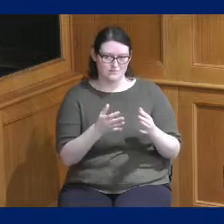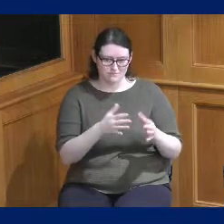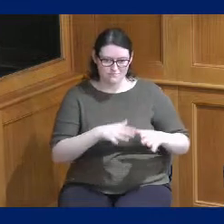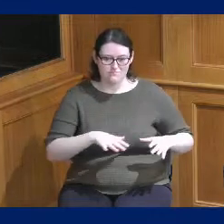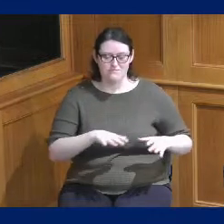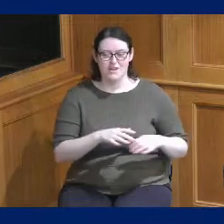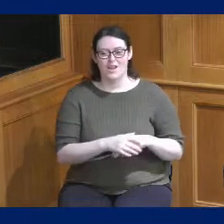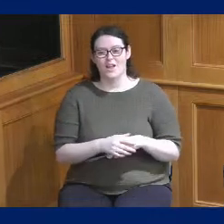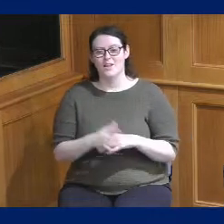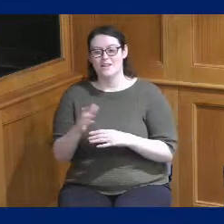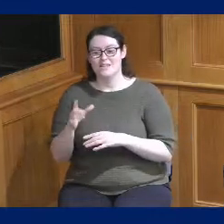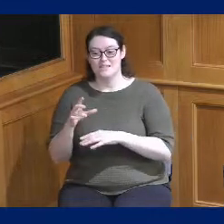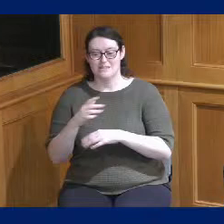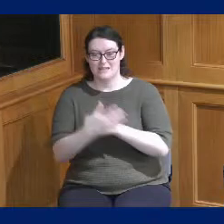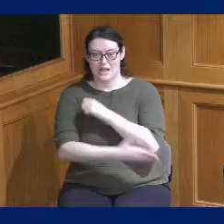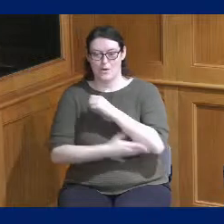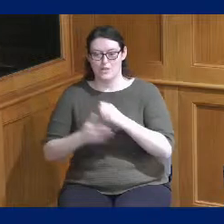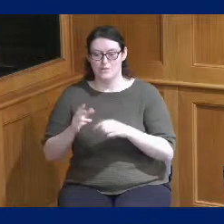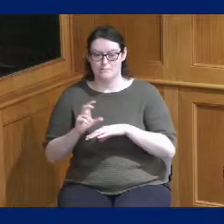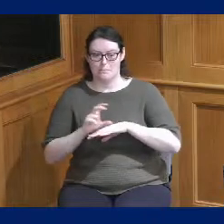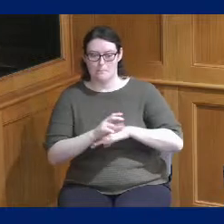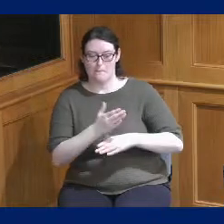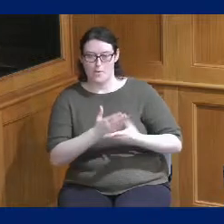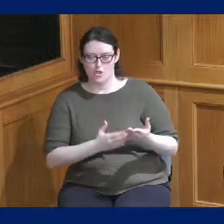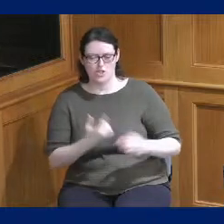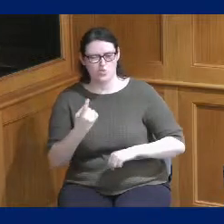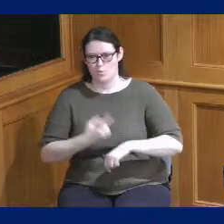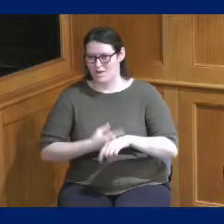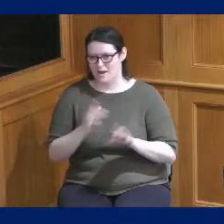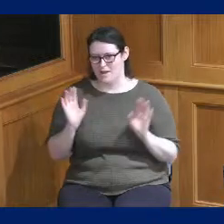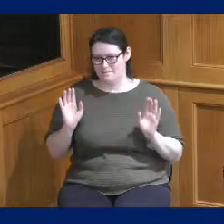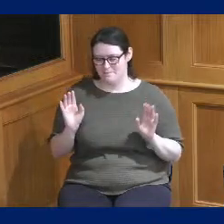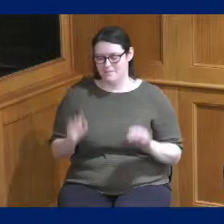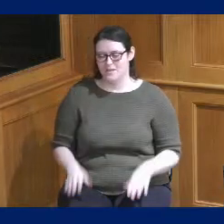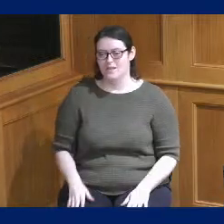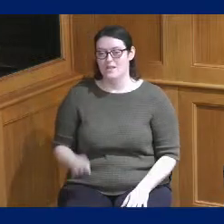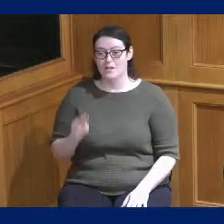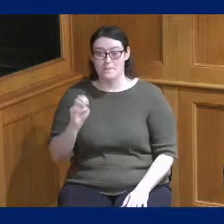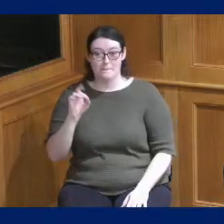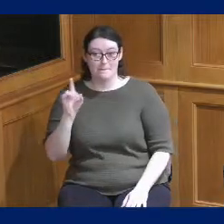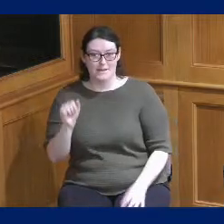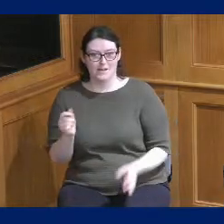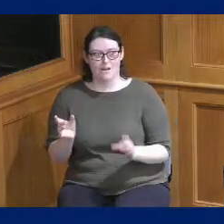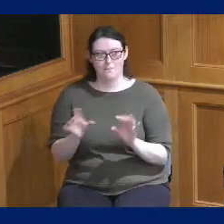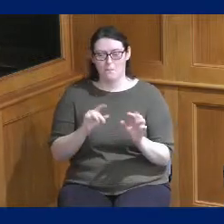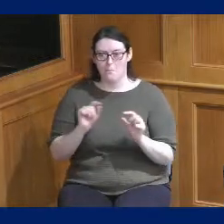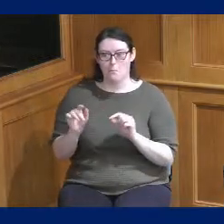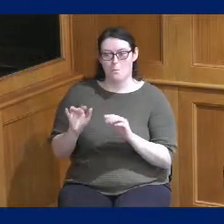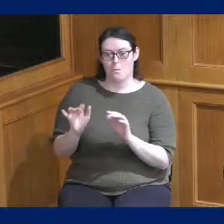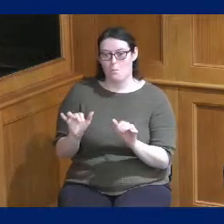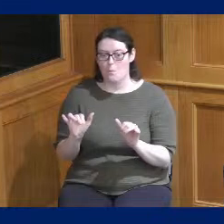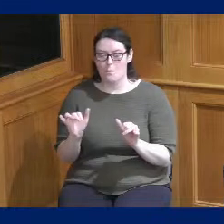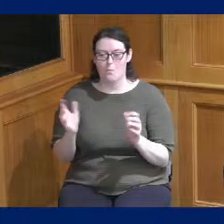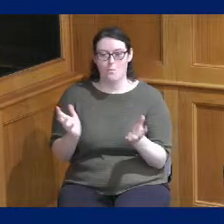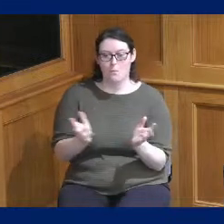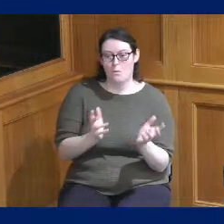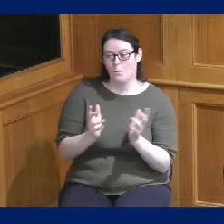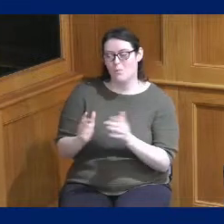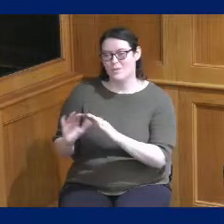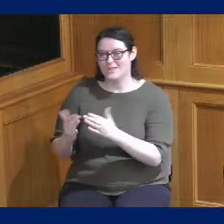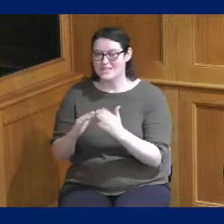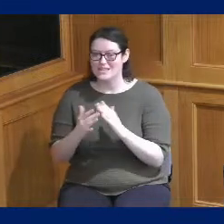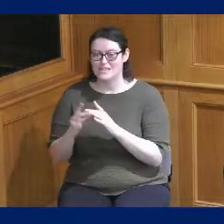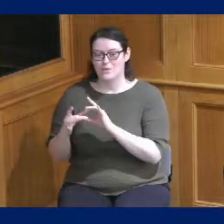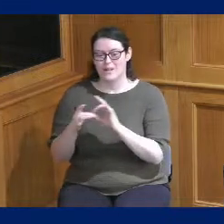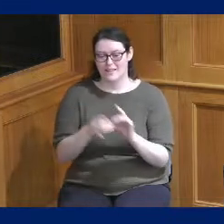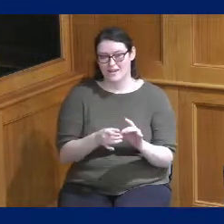county's contribution to that. Again, a one-time contribution. The media has talked about, and there's been action over at the city as it relates to